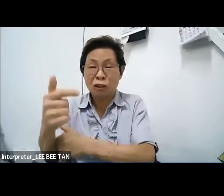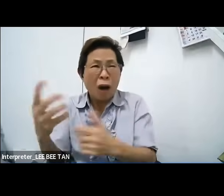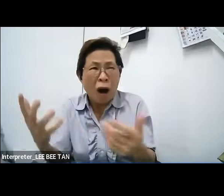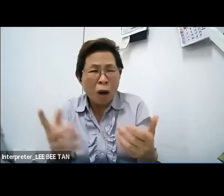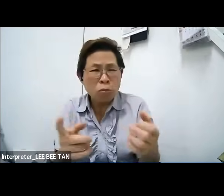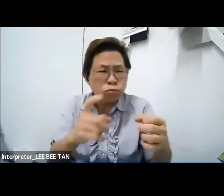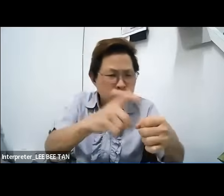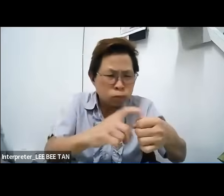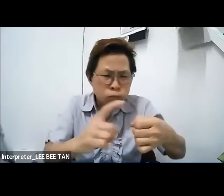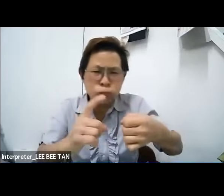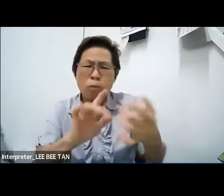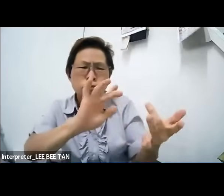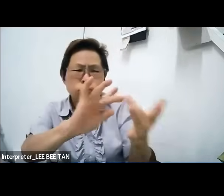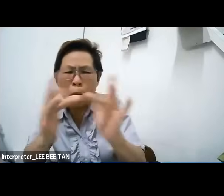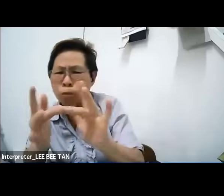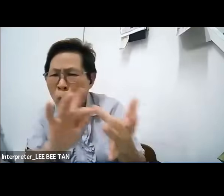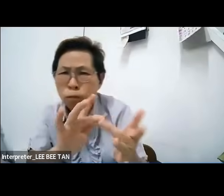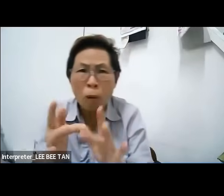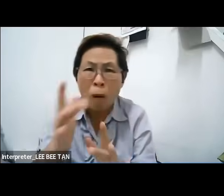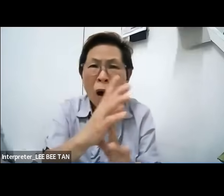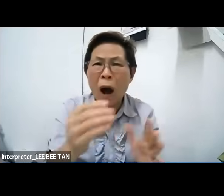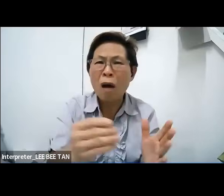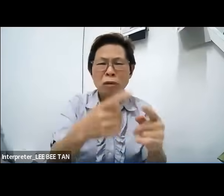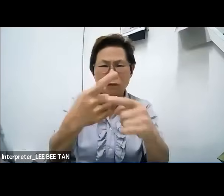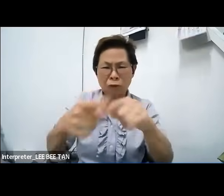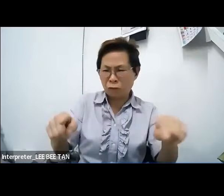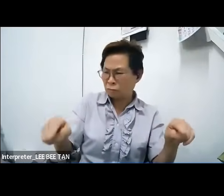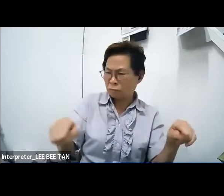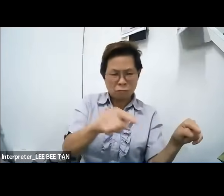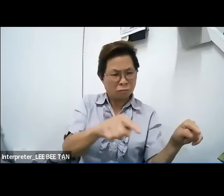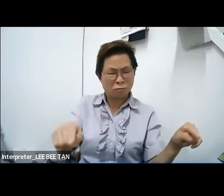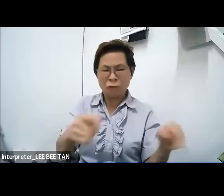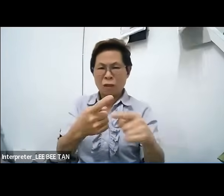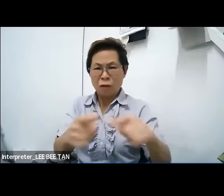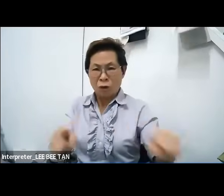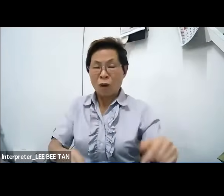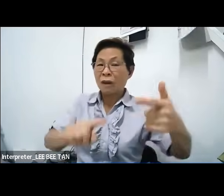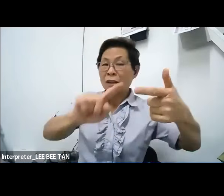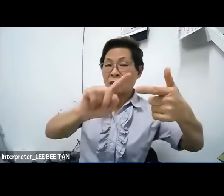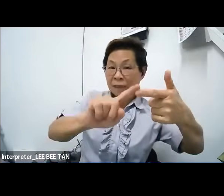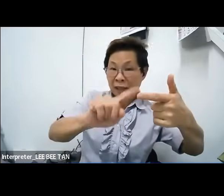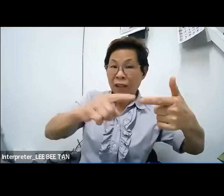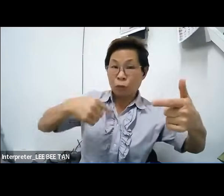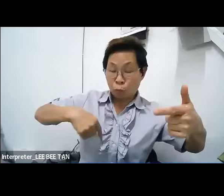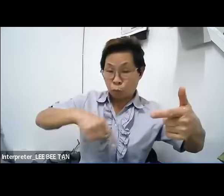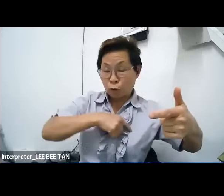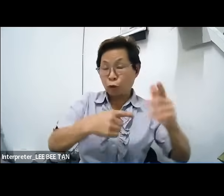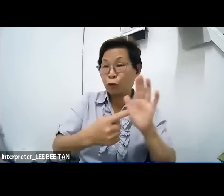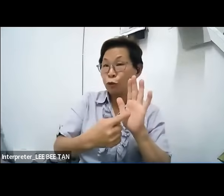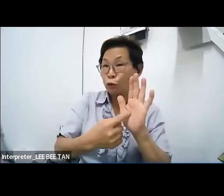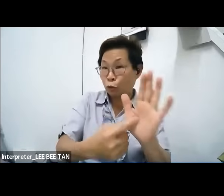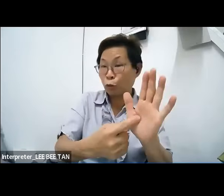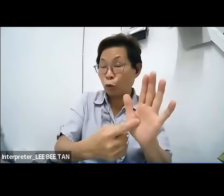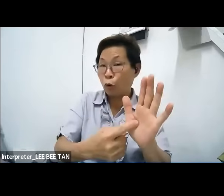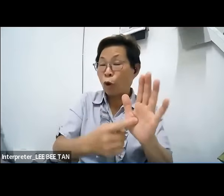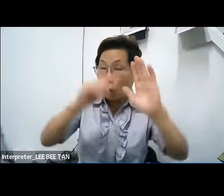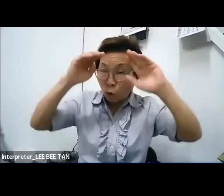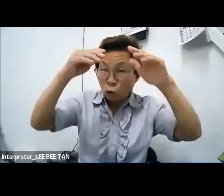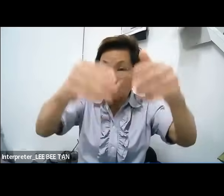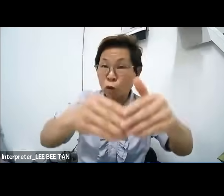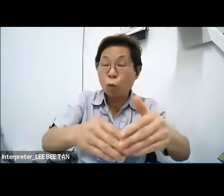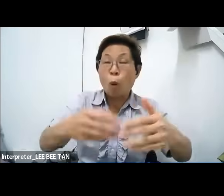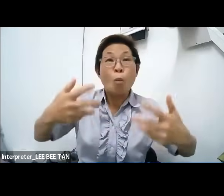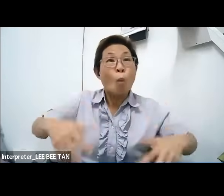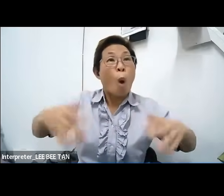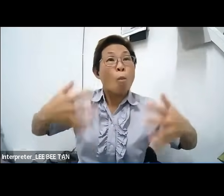and how the difference between them. And the second one, we highlight on the hot issue, the